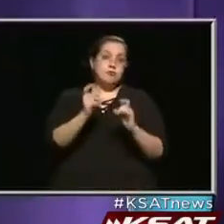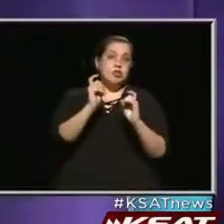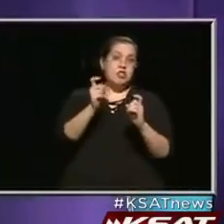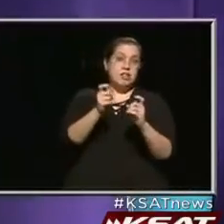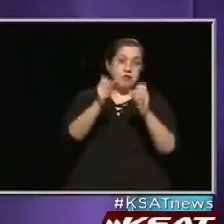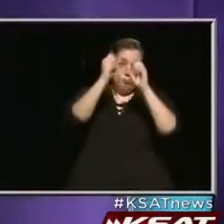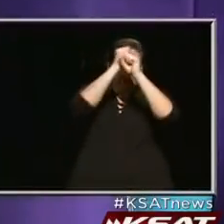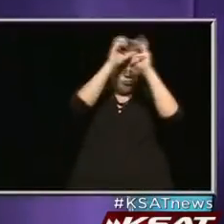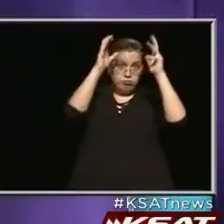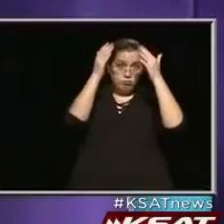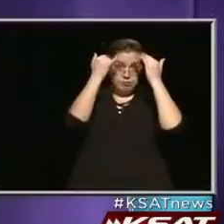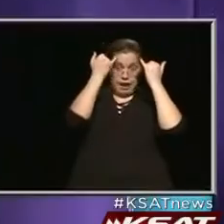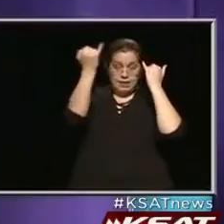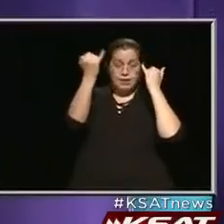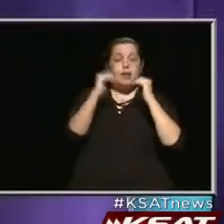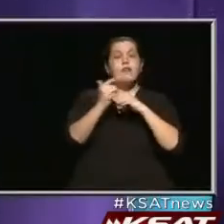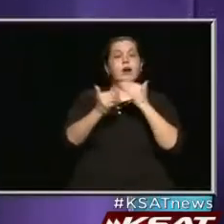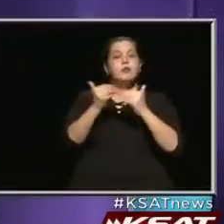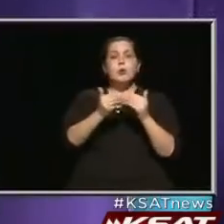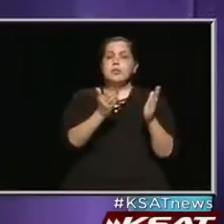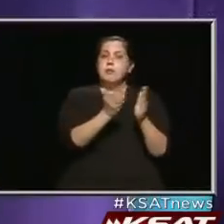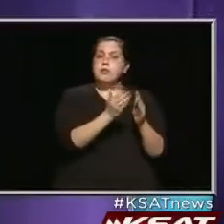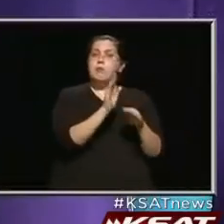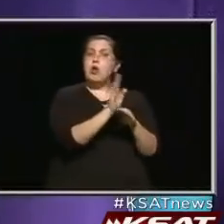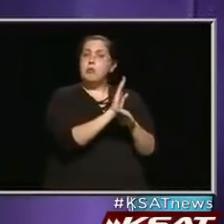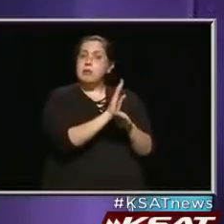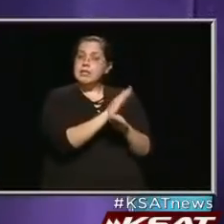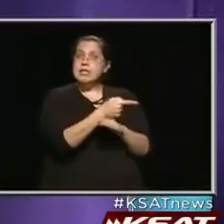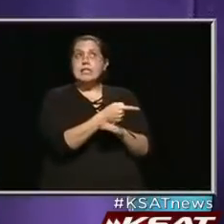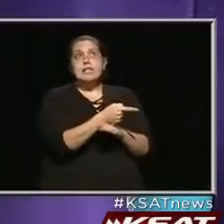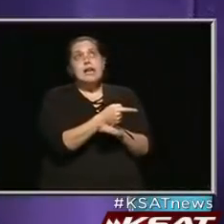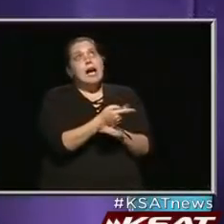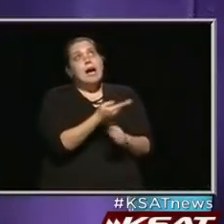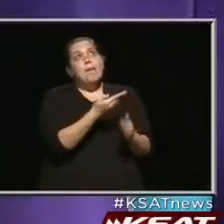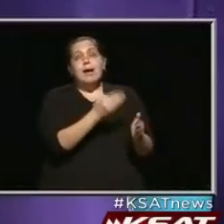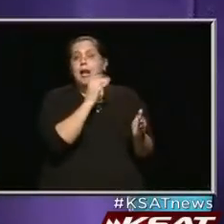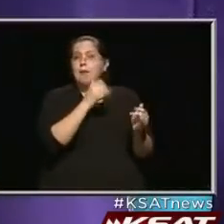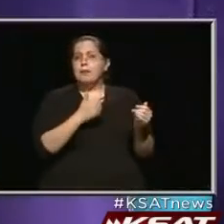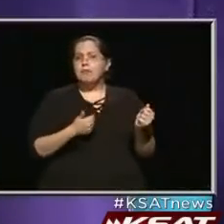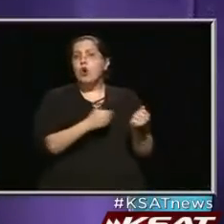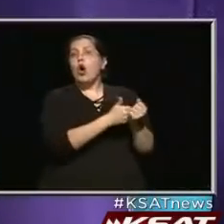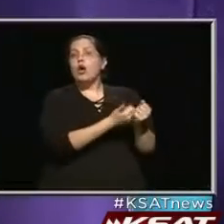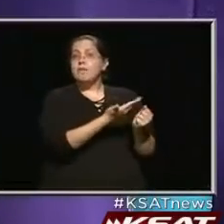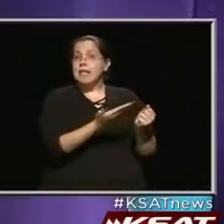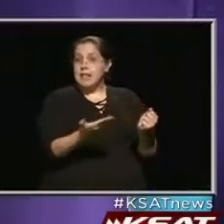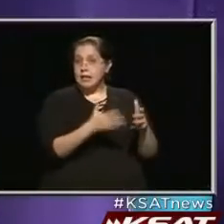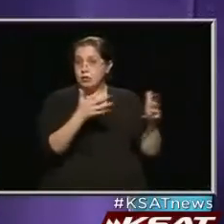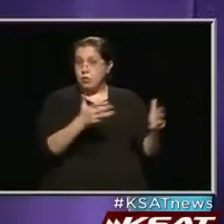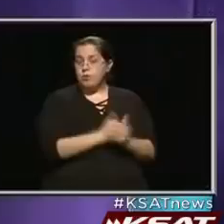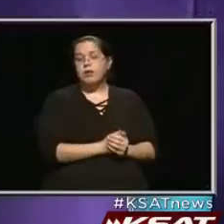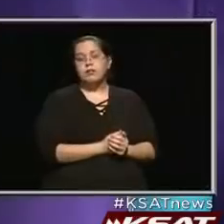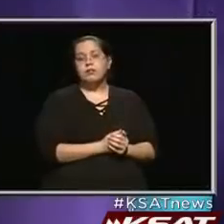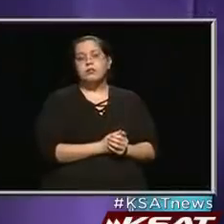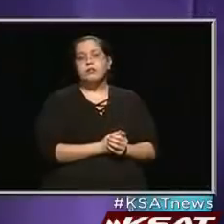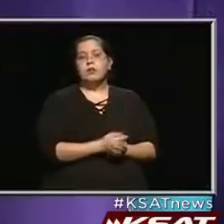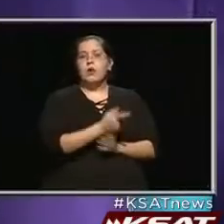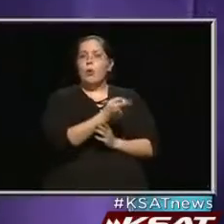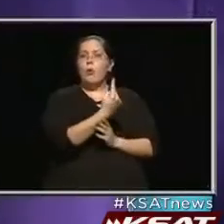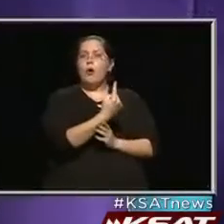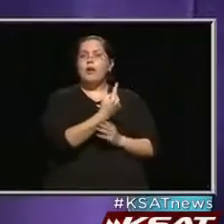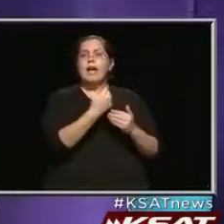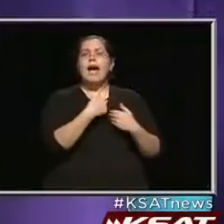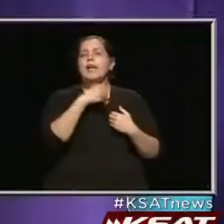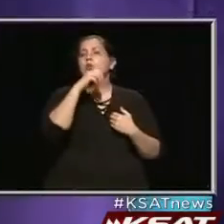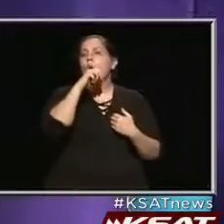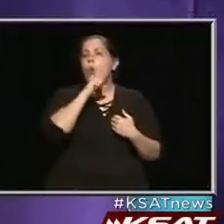of ideas of how things, some of the smaller businesses may not be up to date on things as much. One of them had an